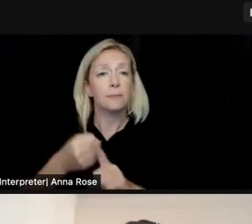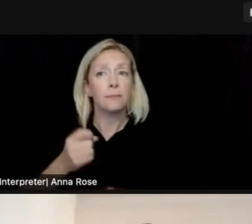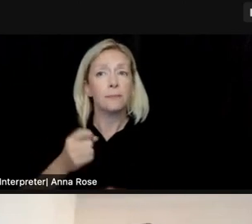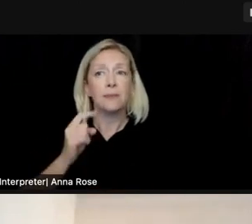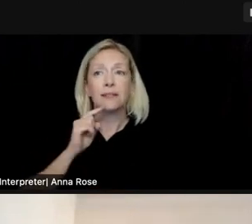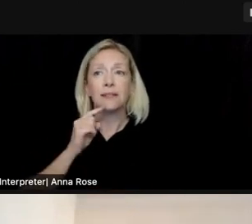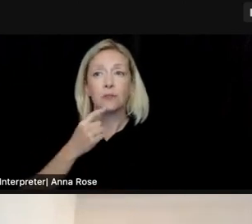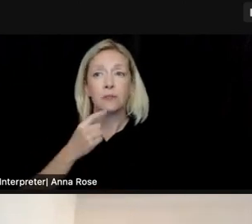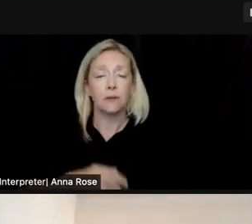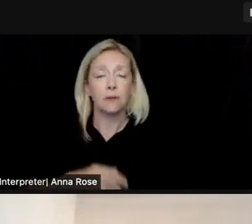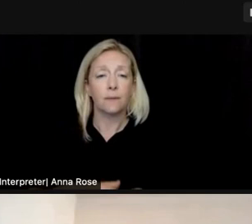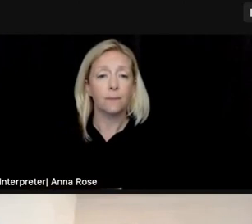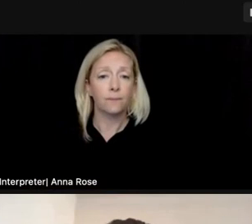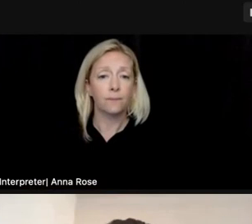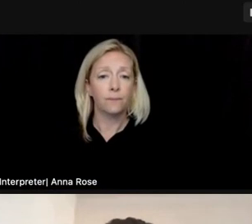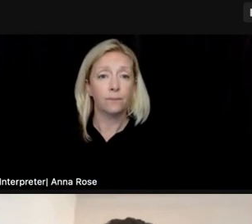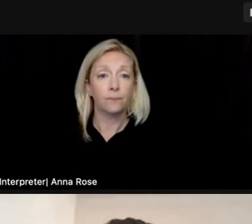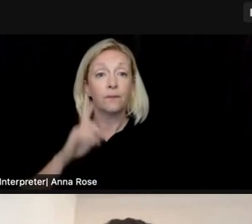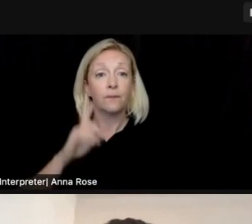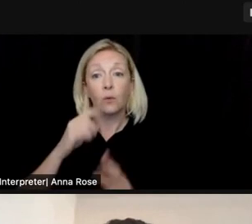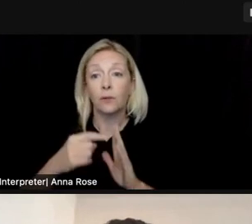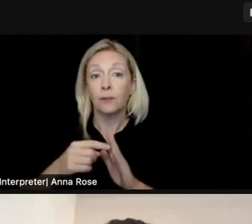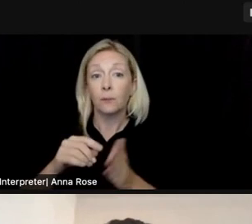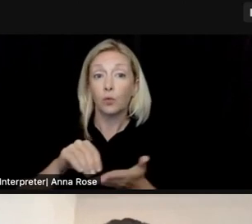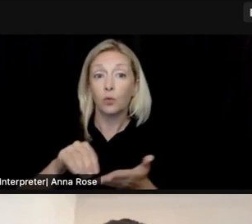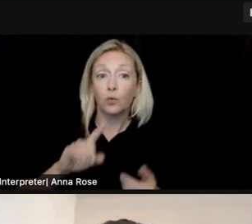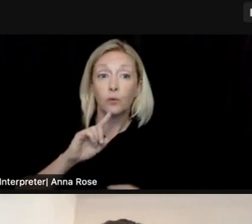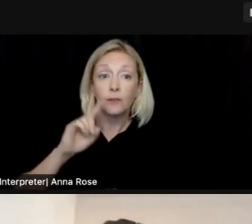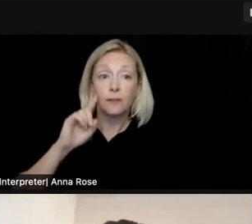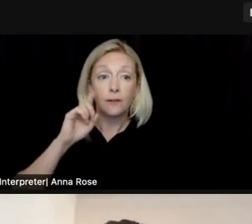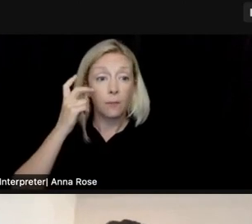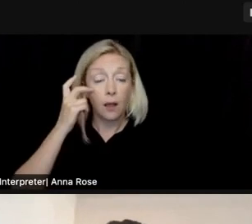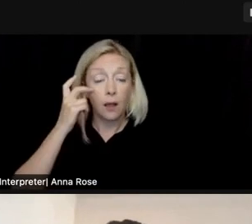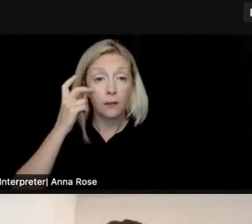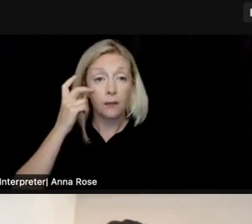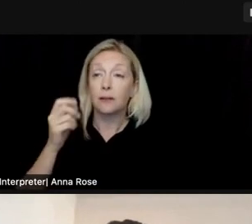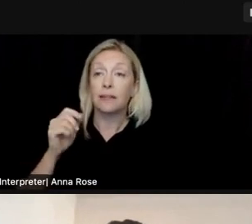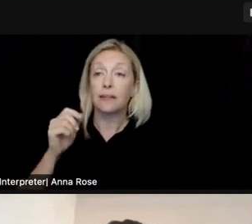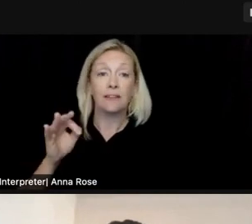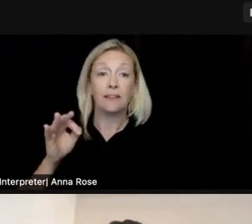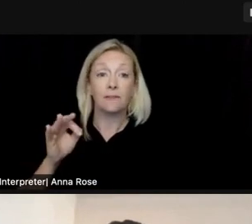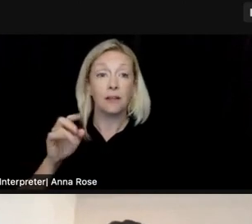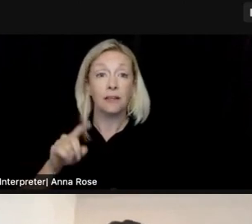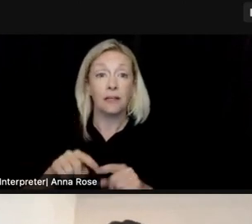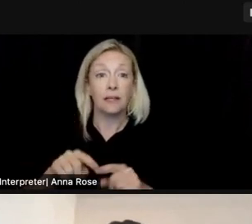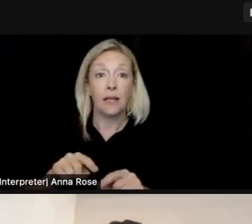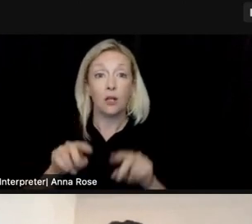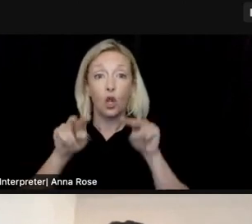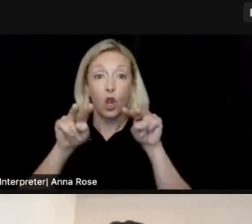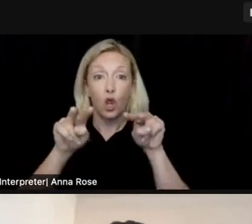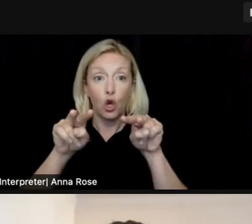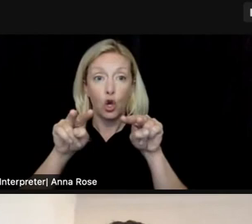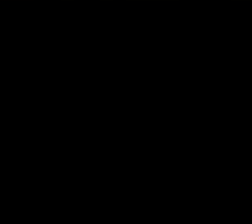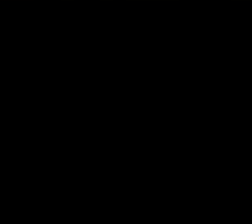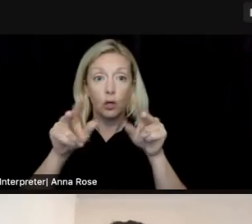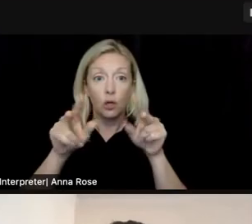I'm talking primarily, for some of our deafblind students, the impact of not being able to look and listen at the same